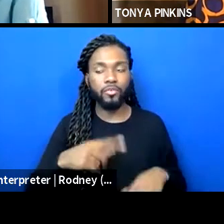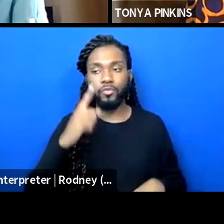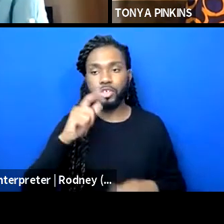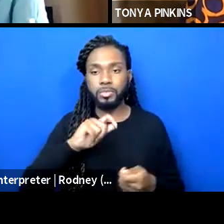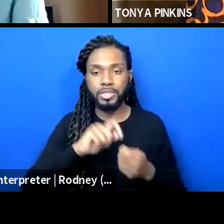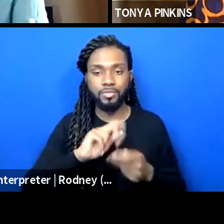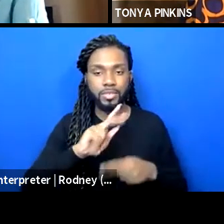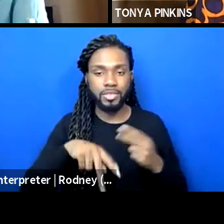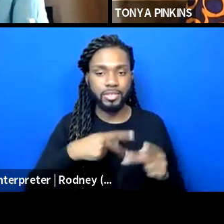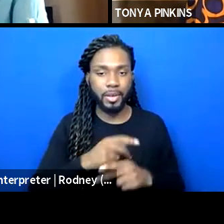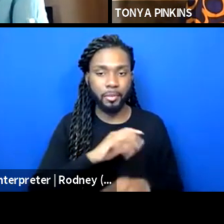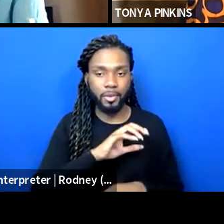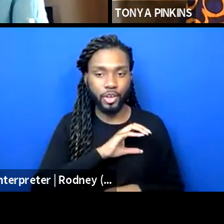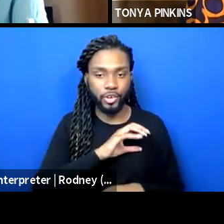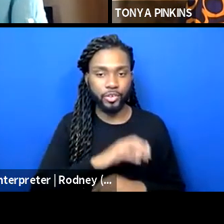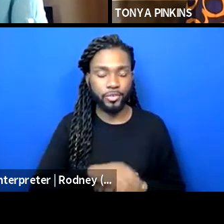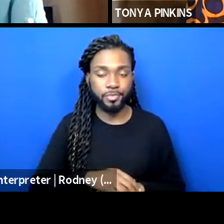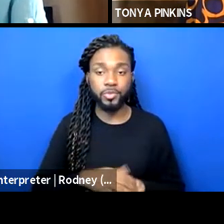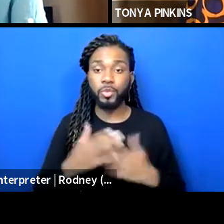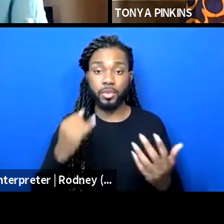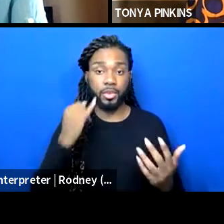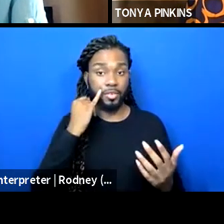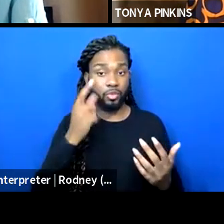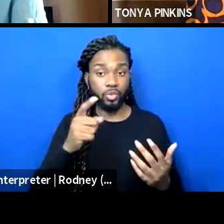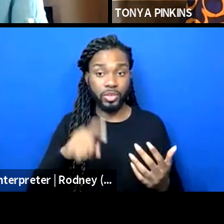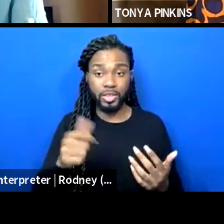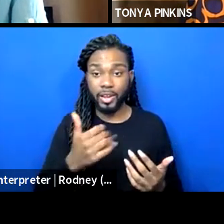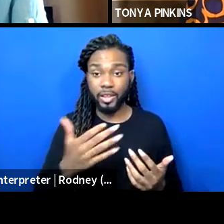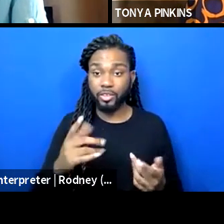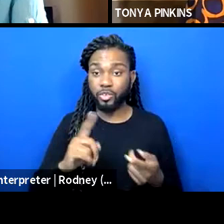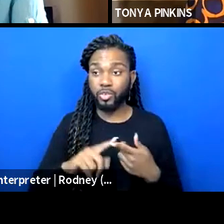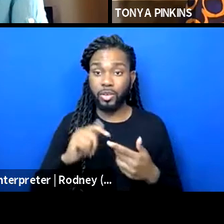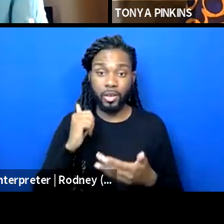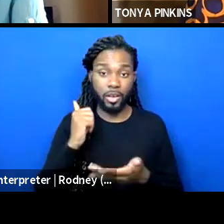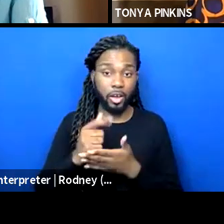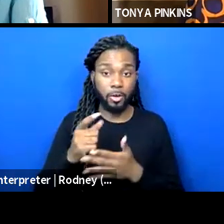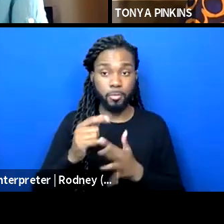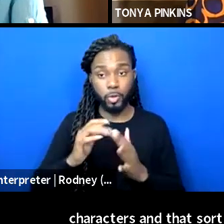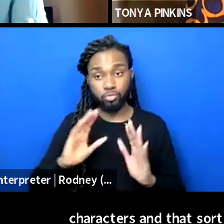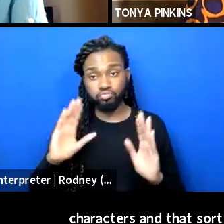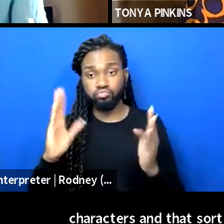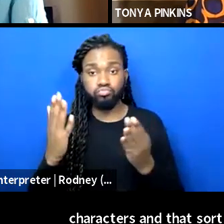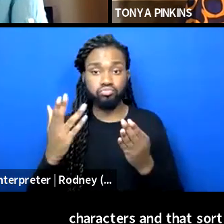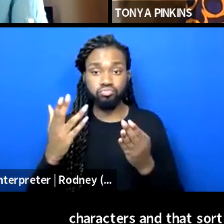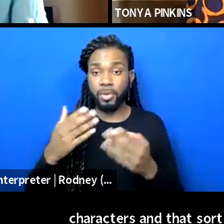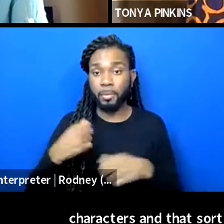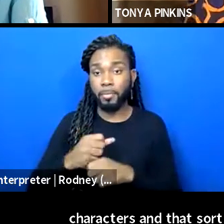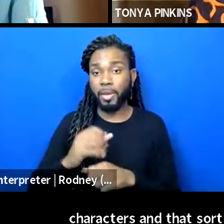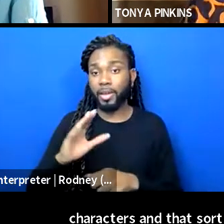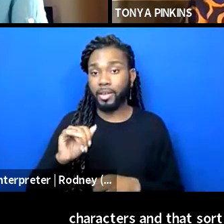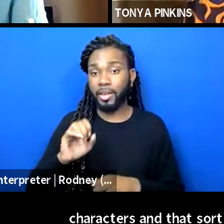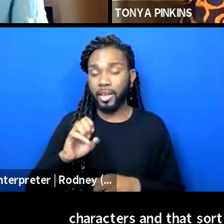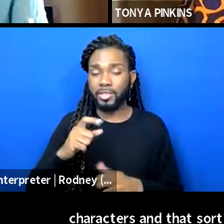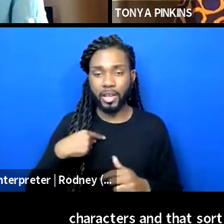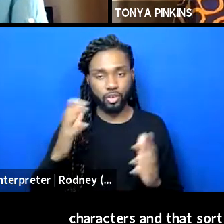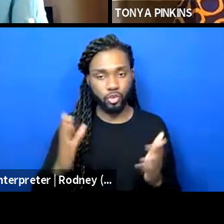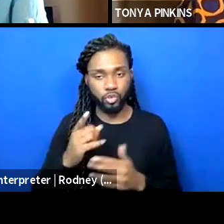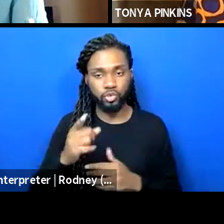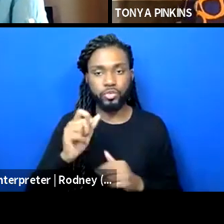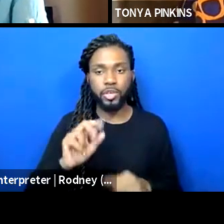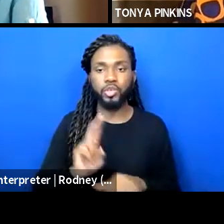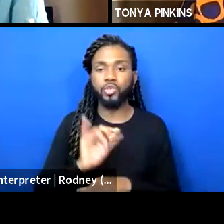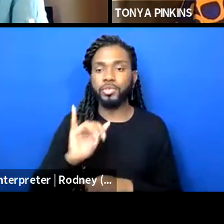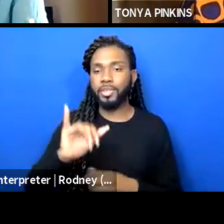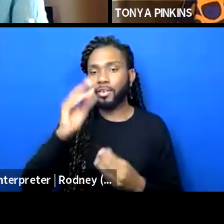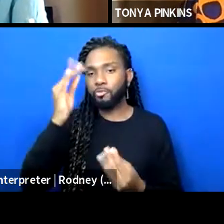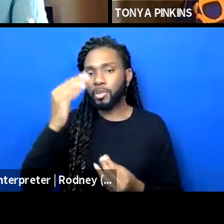thing. And so if you ever need something to help you make the case, I encourage you, you can use the information in that book. It took a